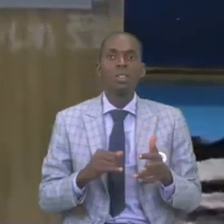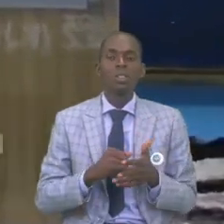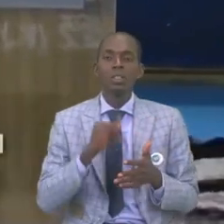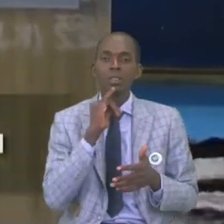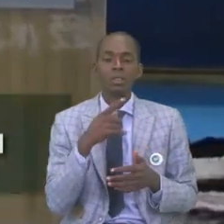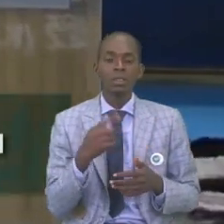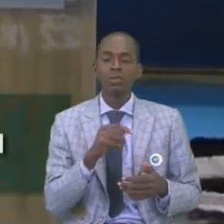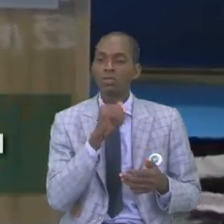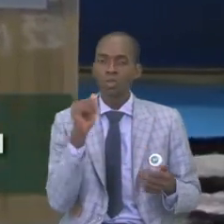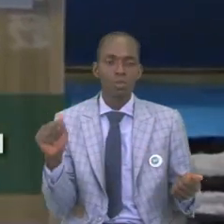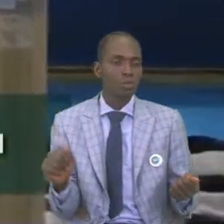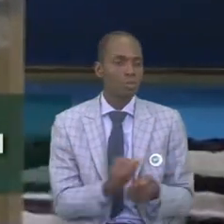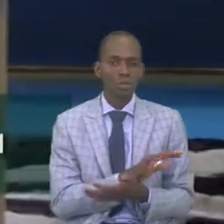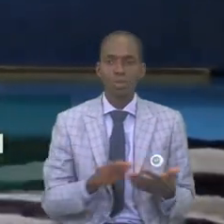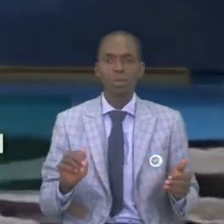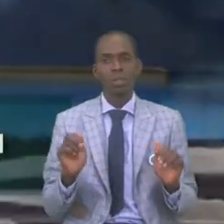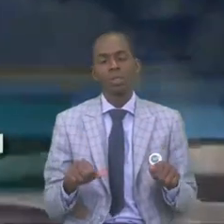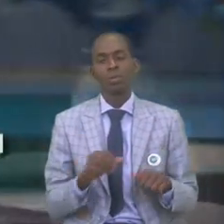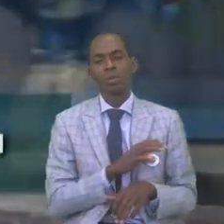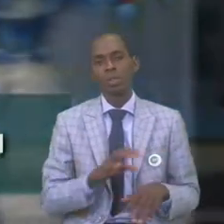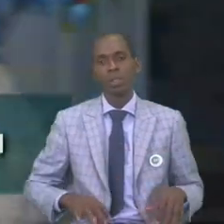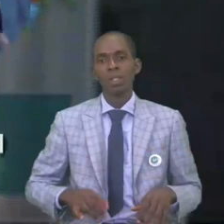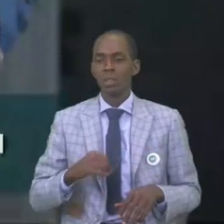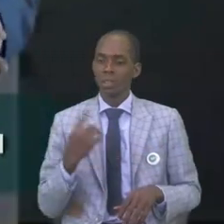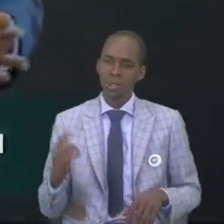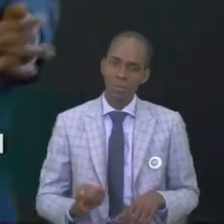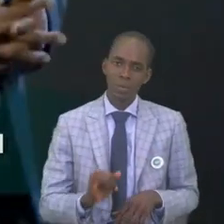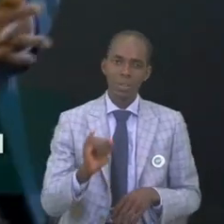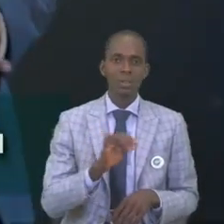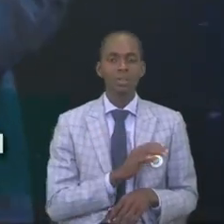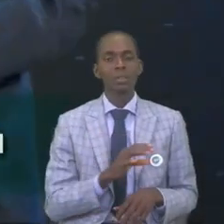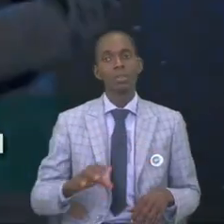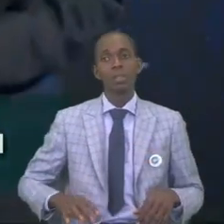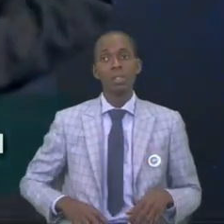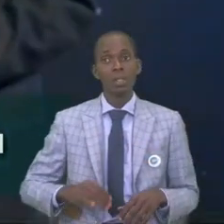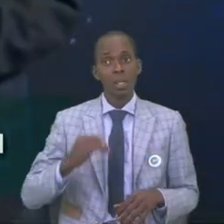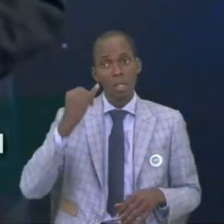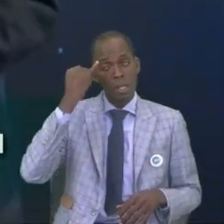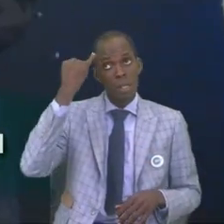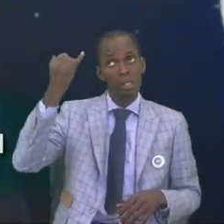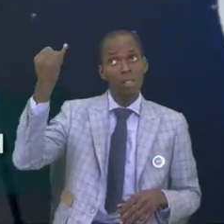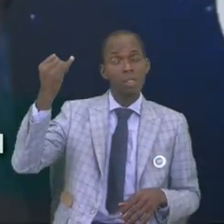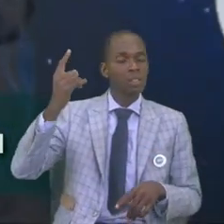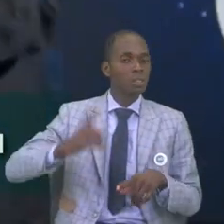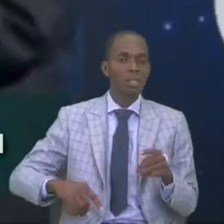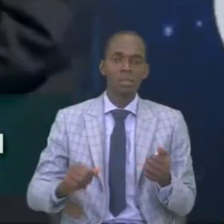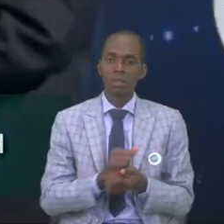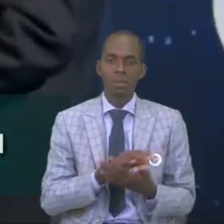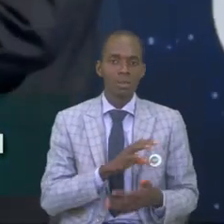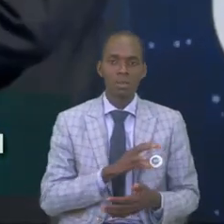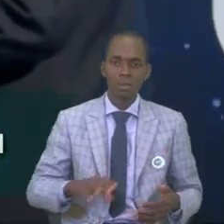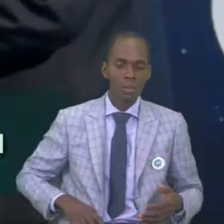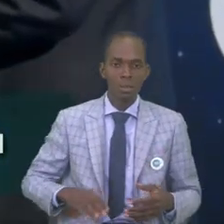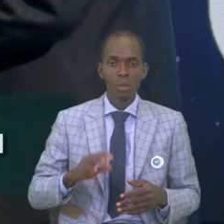indestructible Christ. The indestructible Christ. Ideologies cannot destroy him. Opinions of